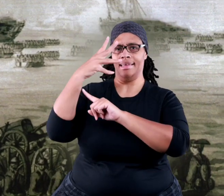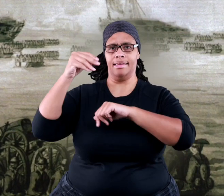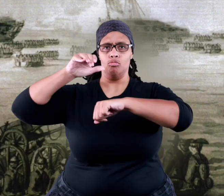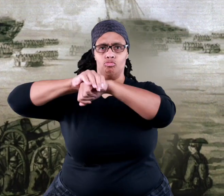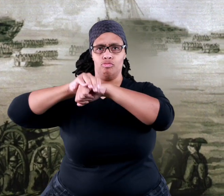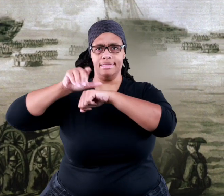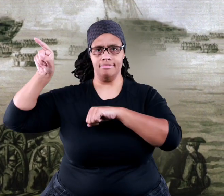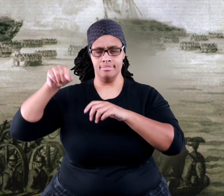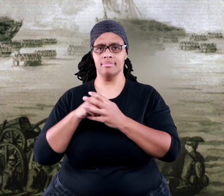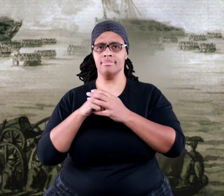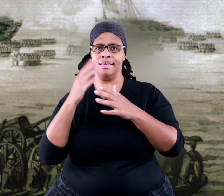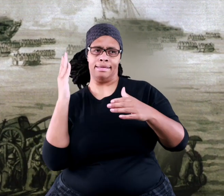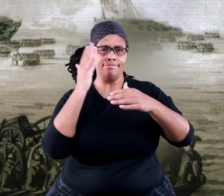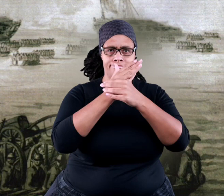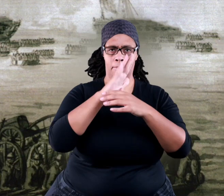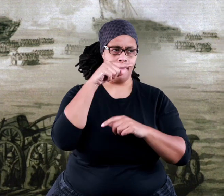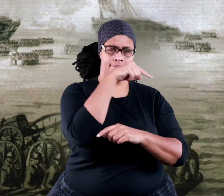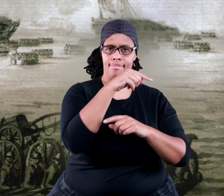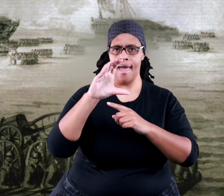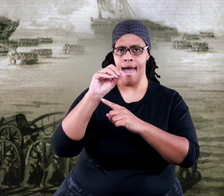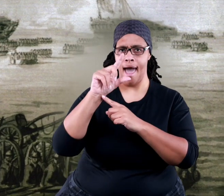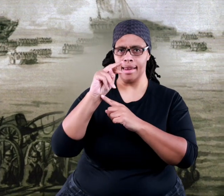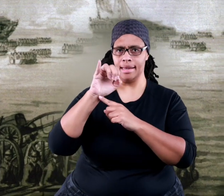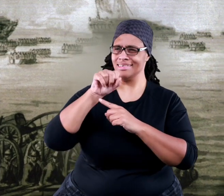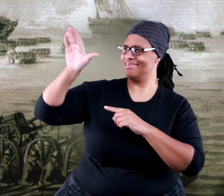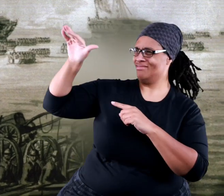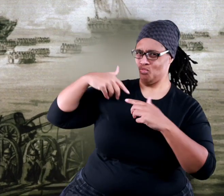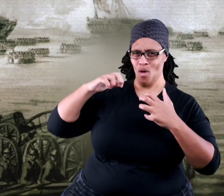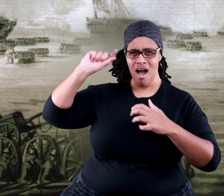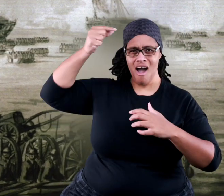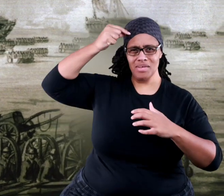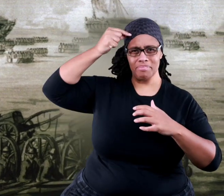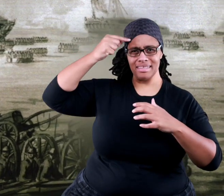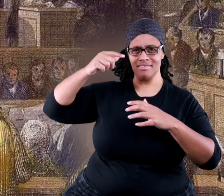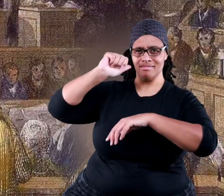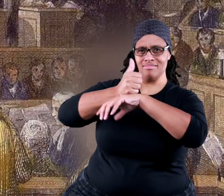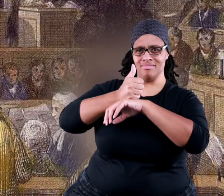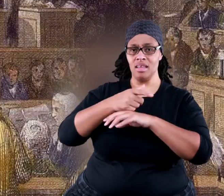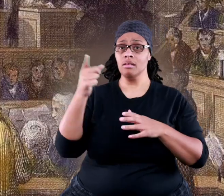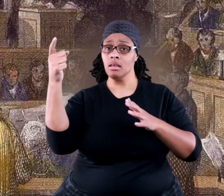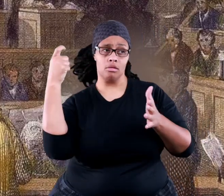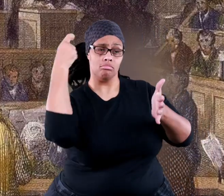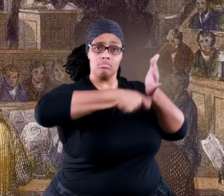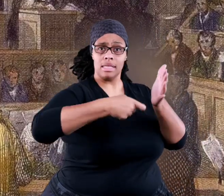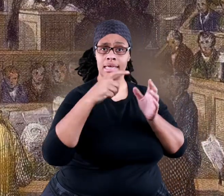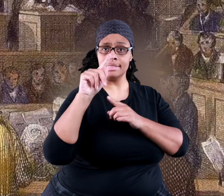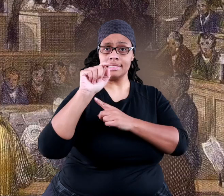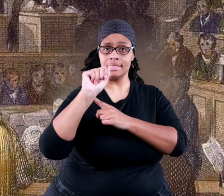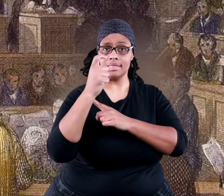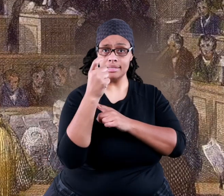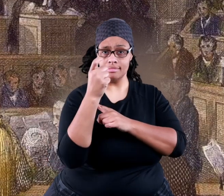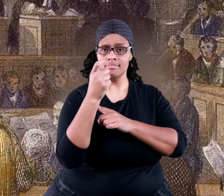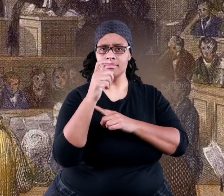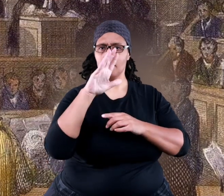III and the British. Interference with the colonists who wanted to have their own government, charging taxes on